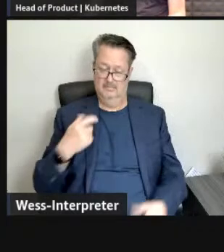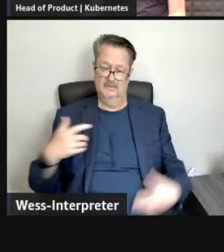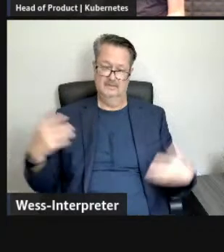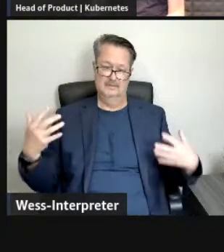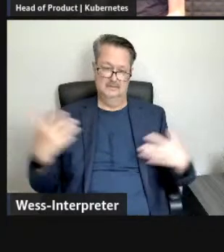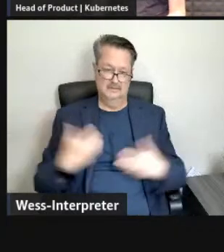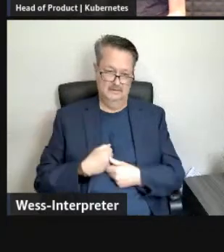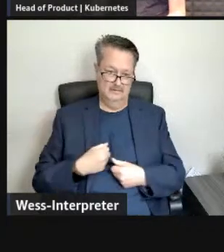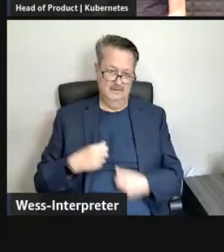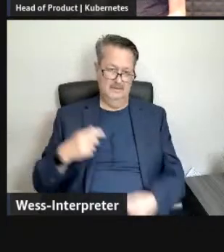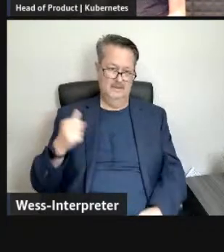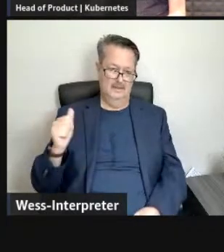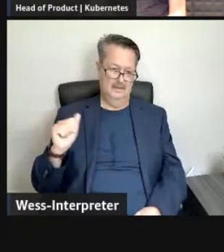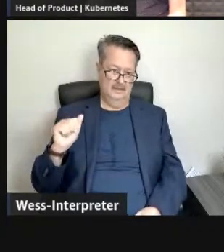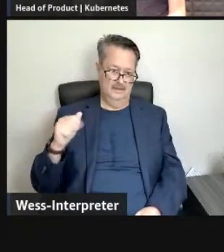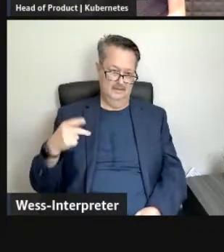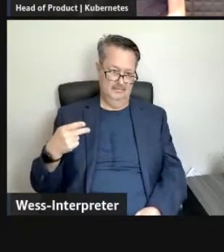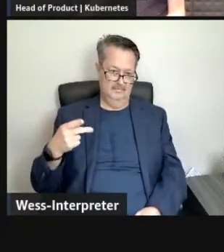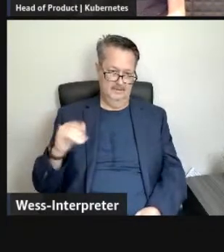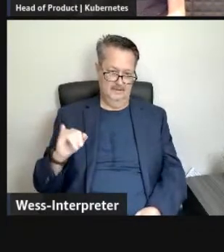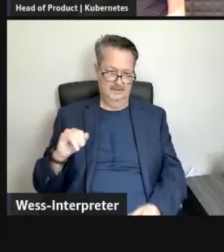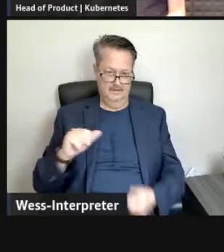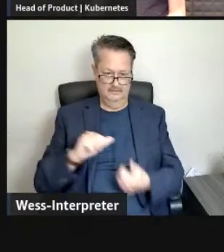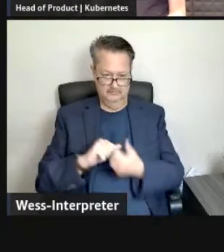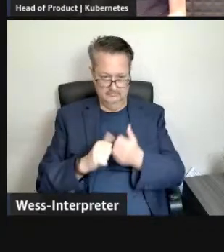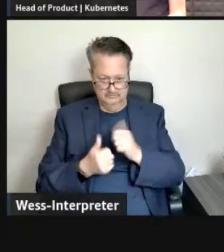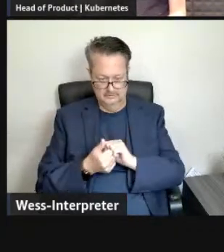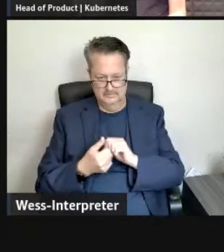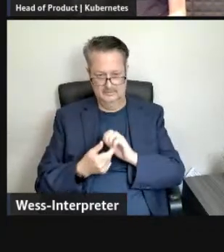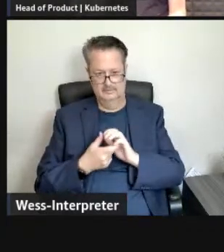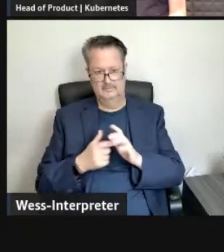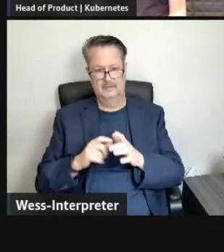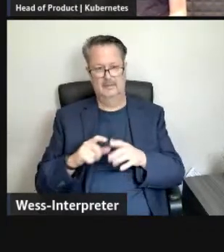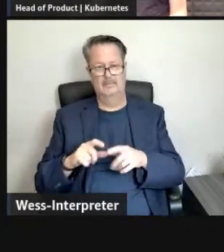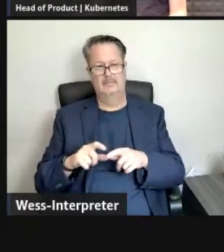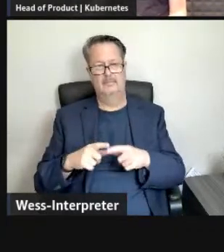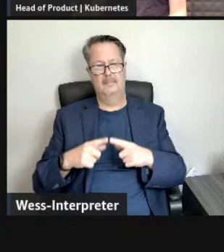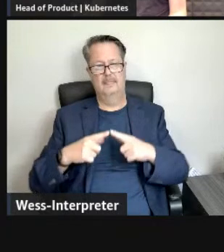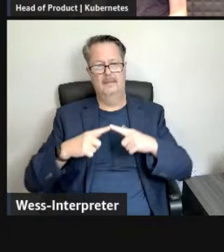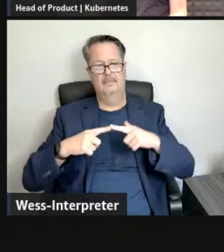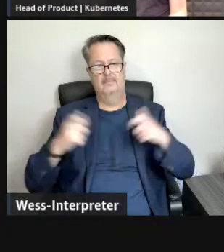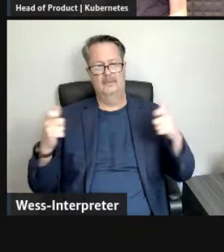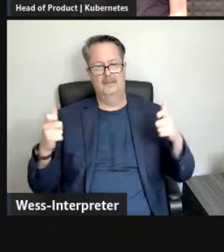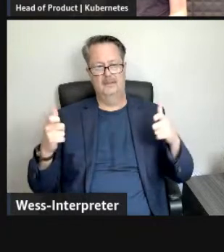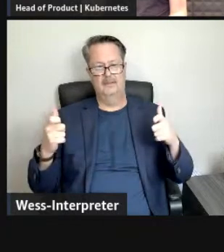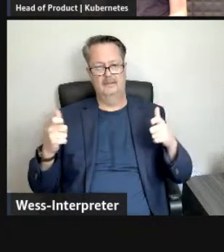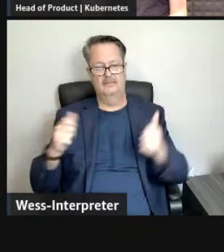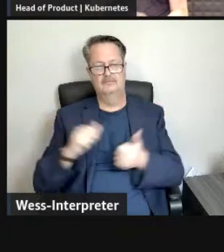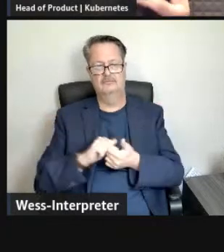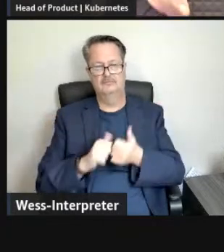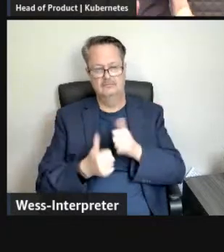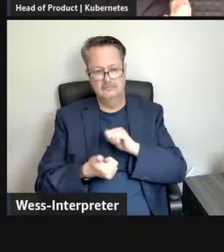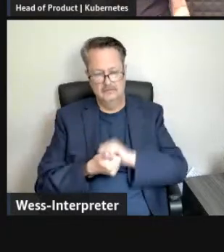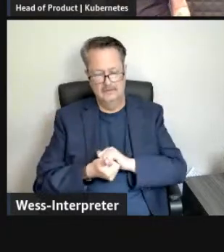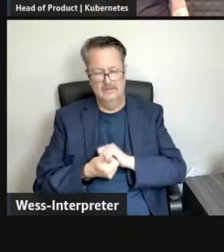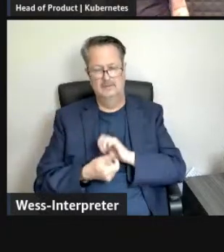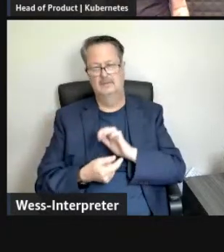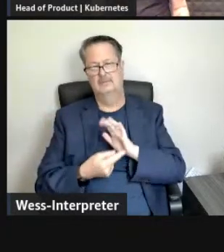APIs that change. Sometimes there are breaking changes. Sometimes there are changes that can